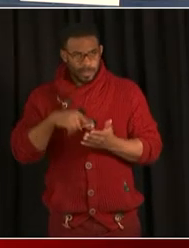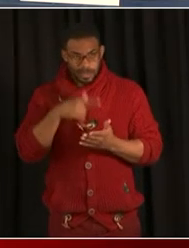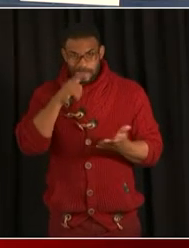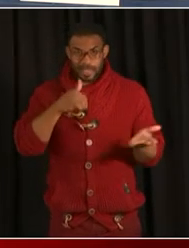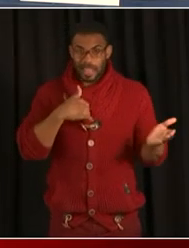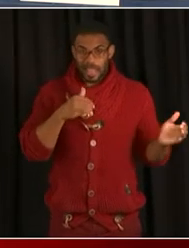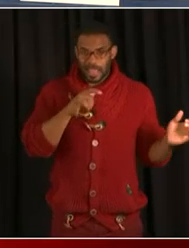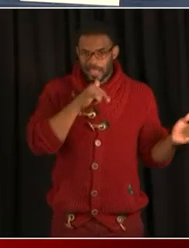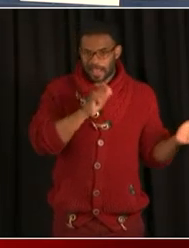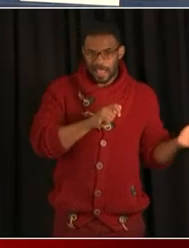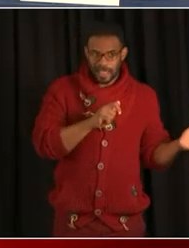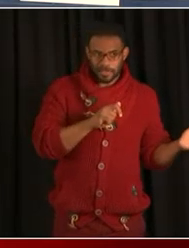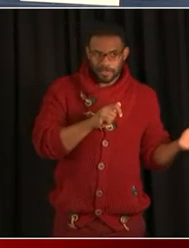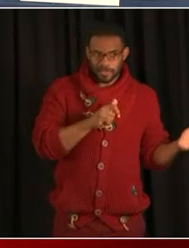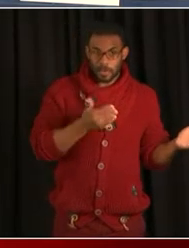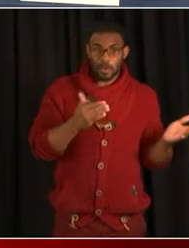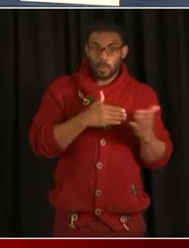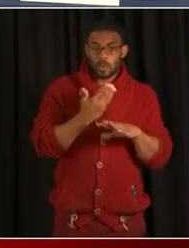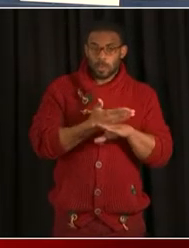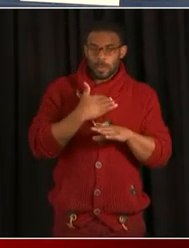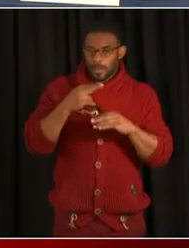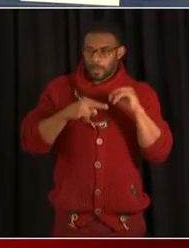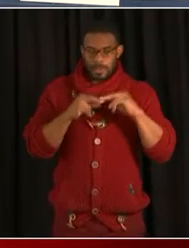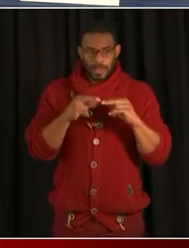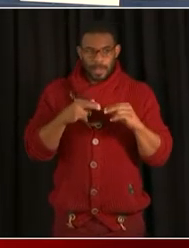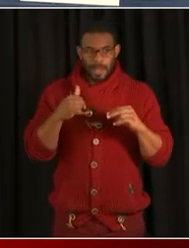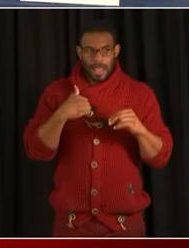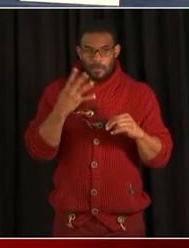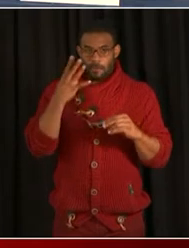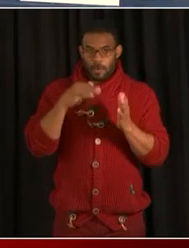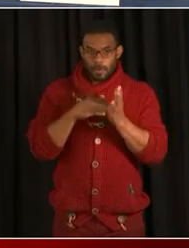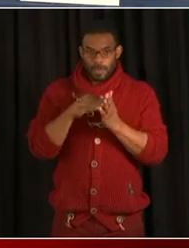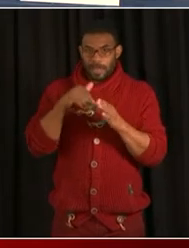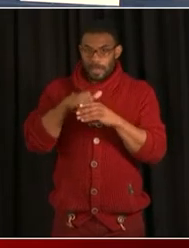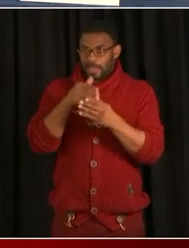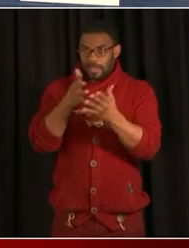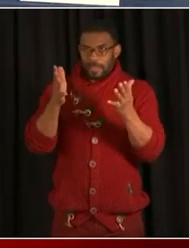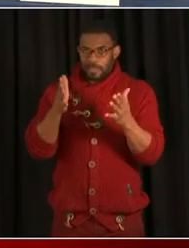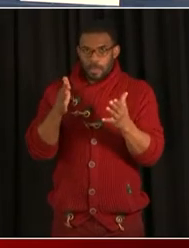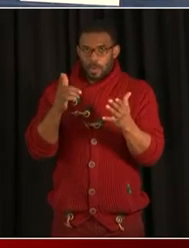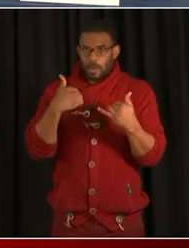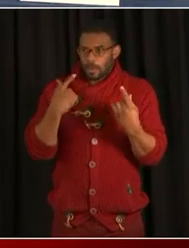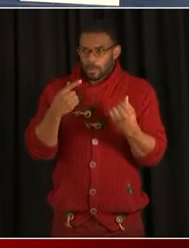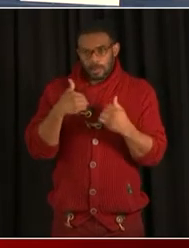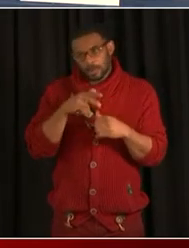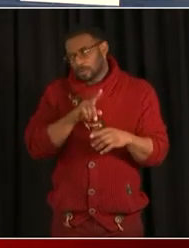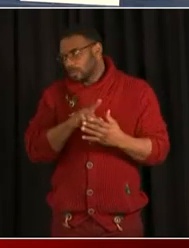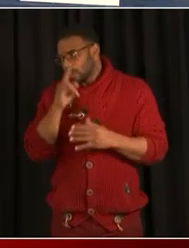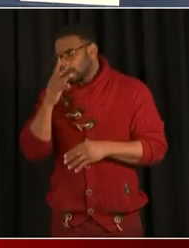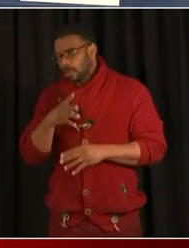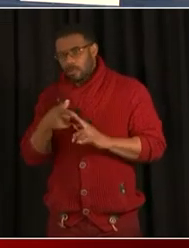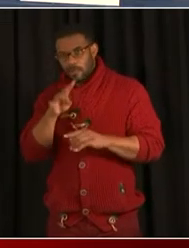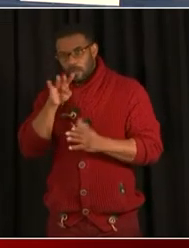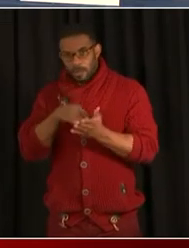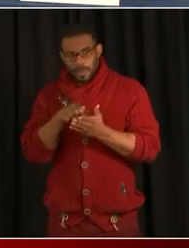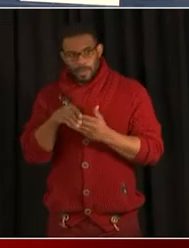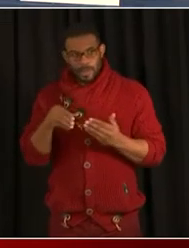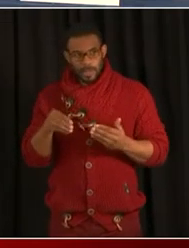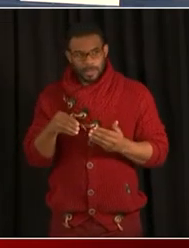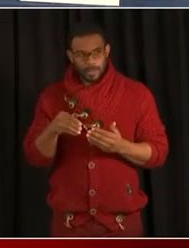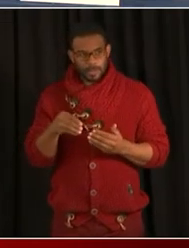this, because he doesn't have to redo my building. I've got $4 million in there. So what, am I going to just walk away from $4